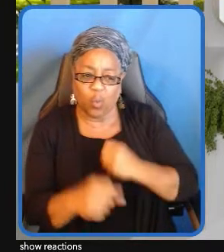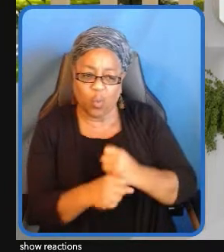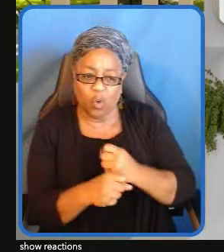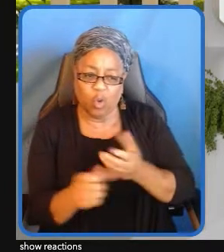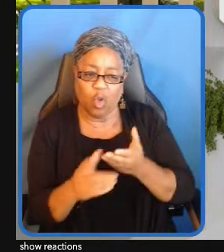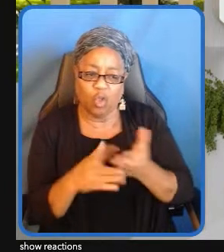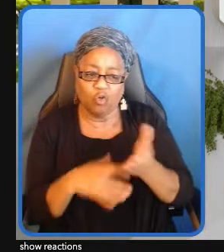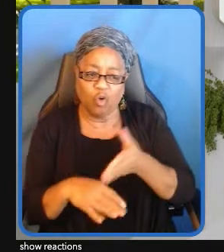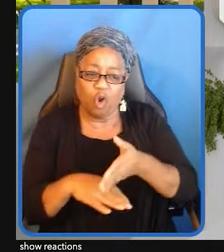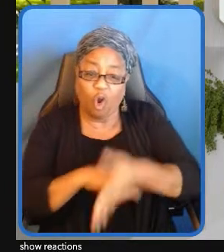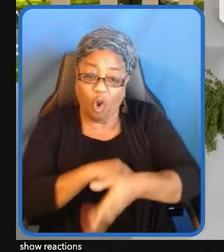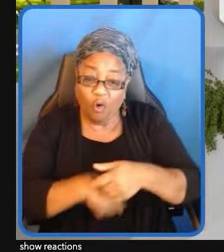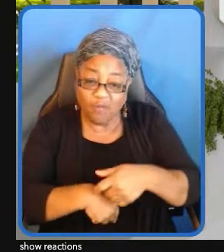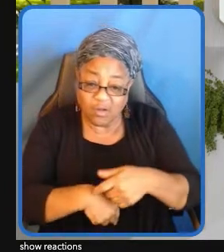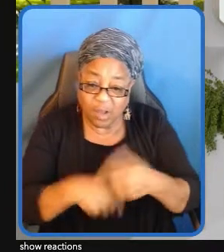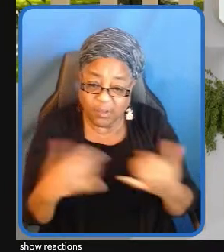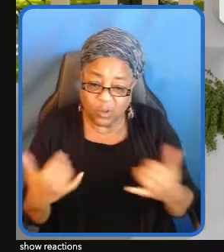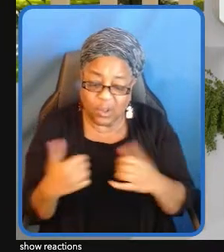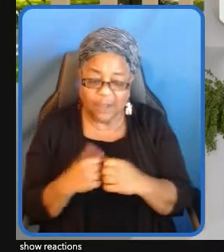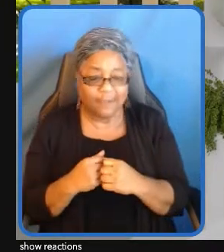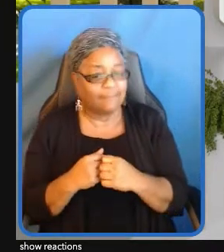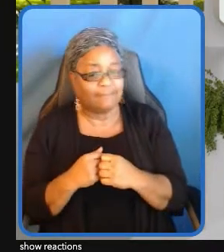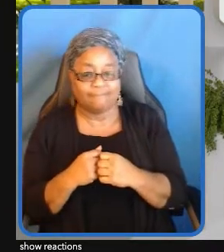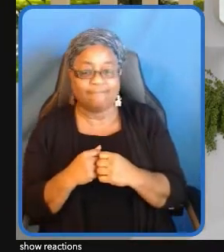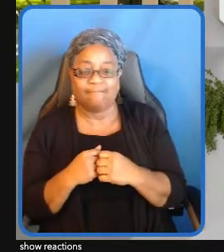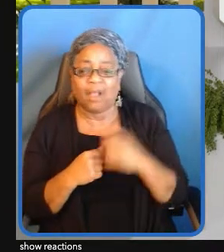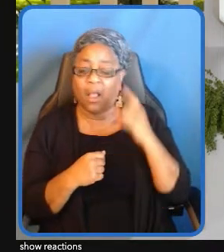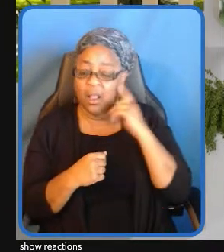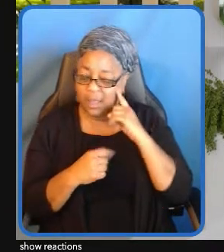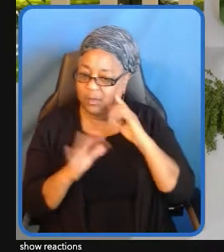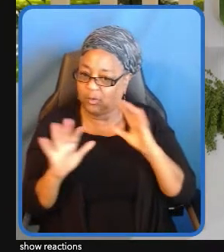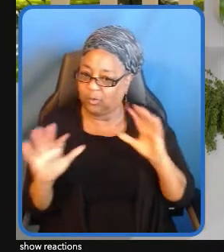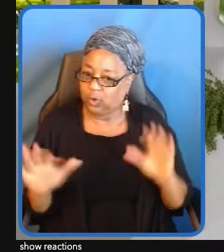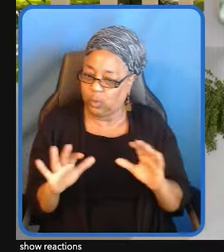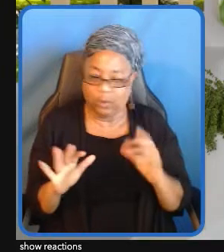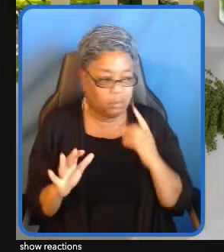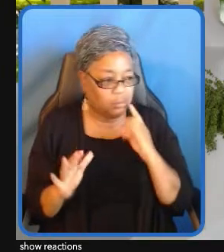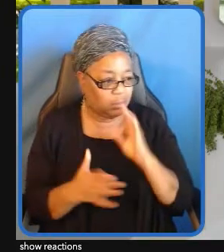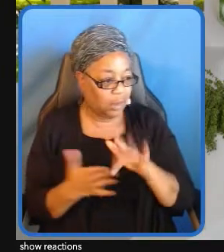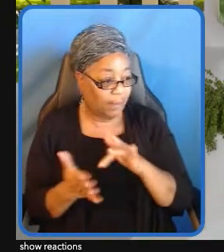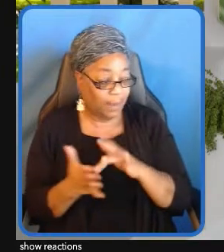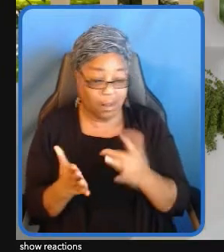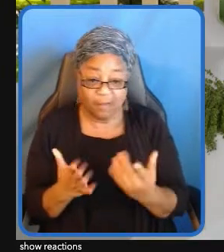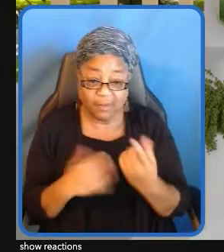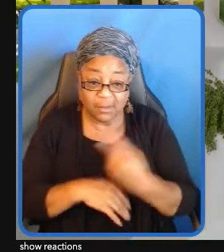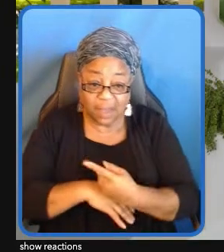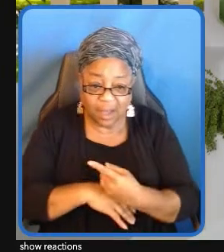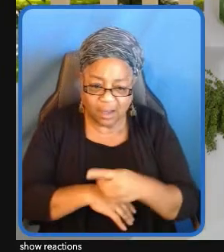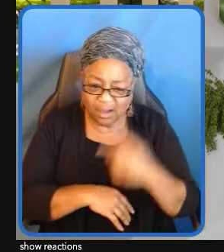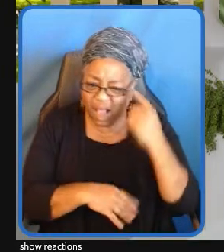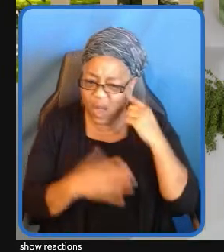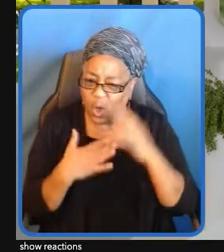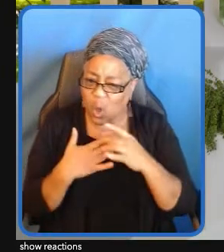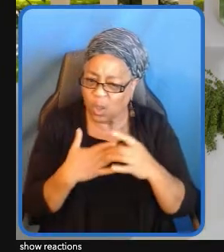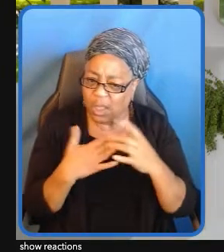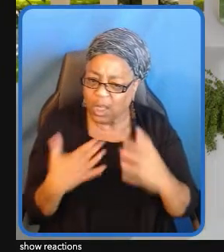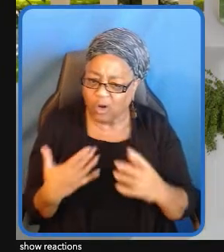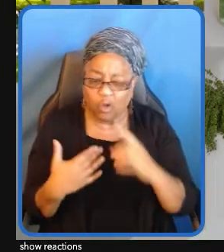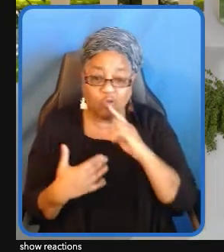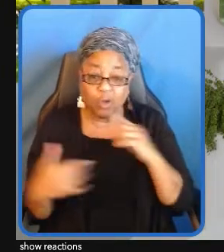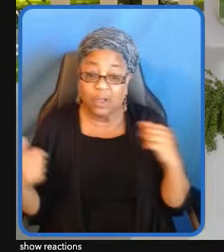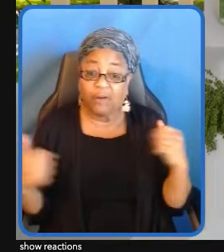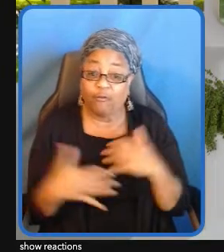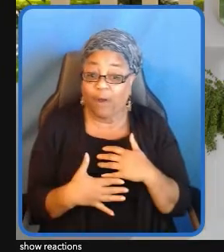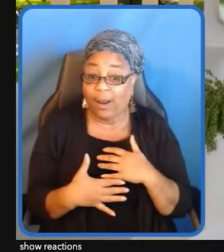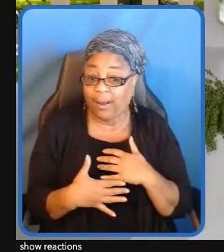job during the middle of the day. Radical idea, I know. And the thing is, I know a lot of leaders, they're actually too scared to do